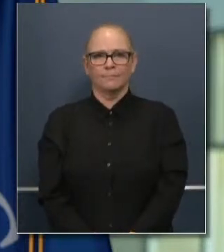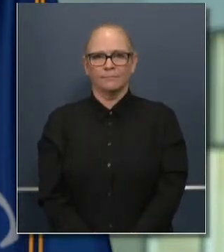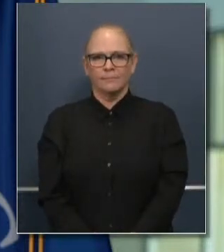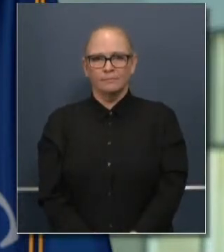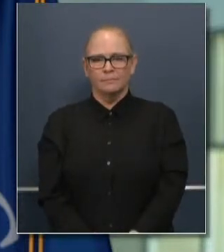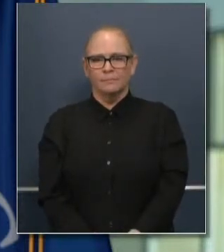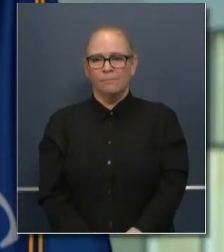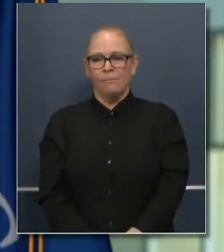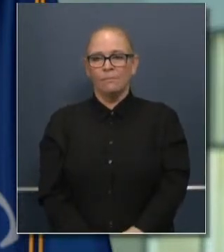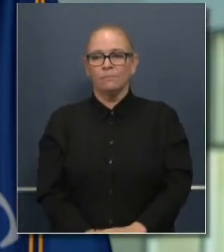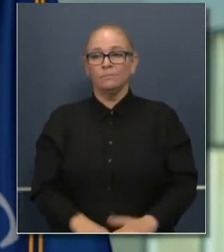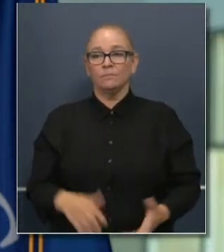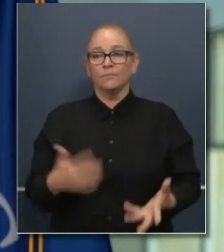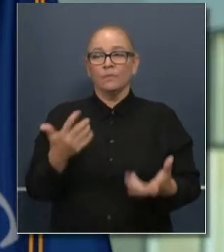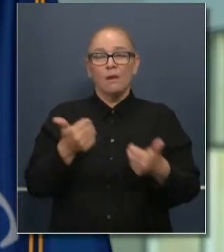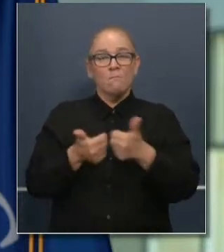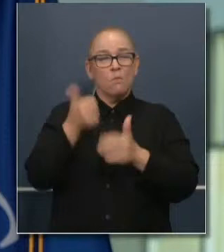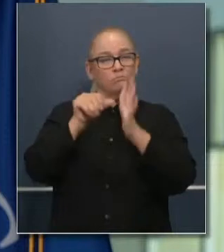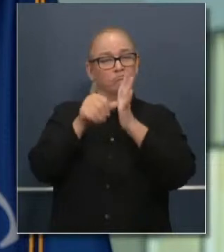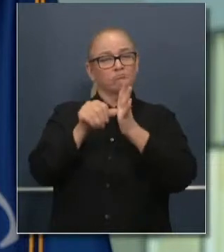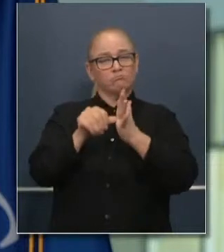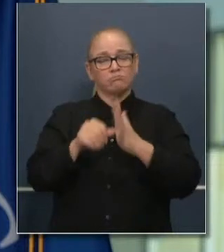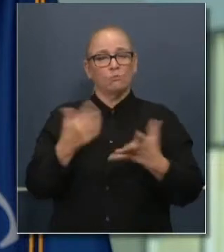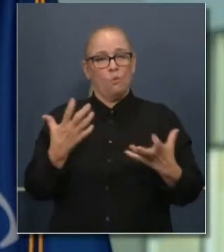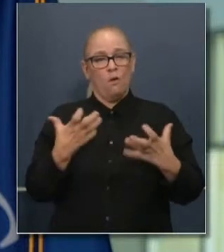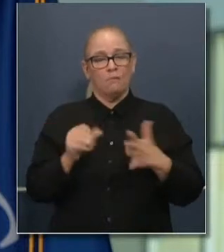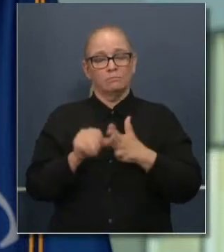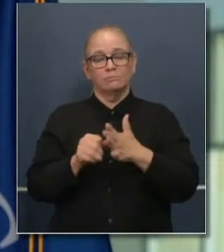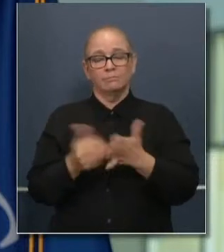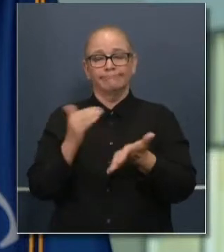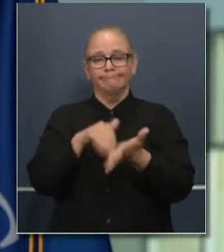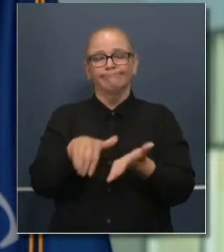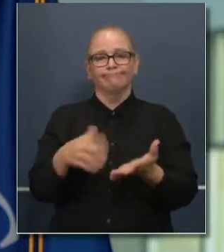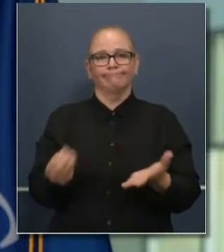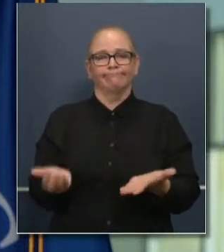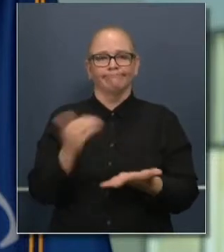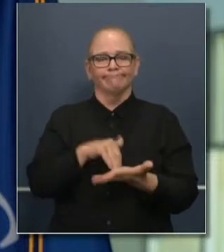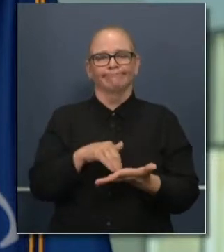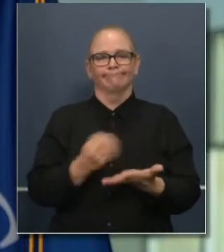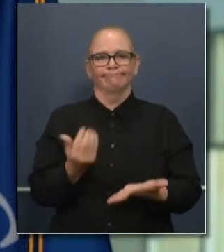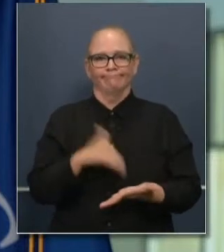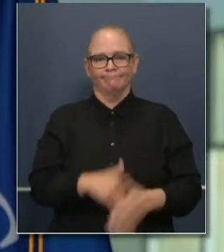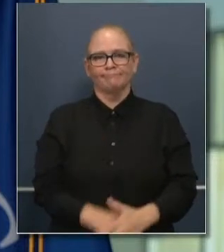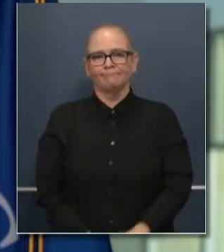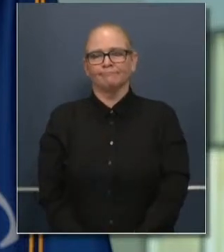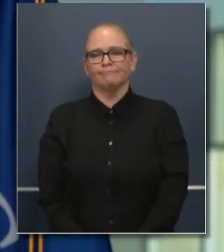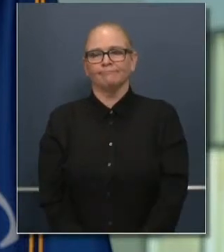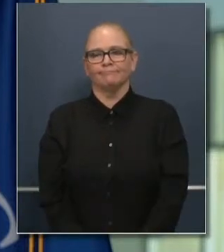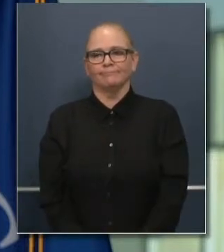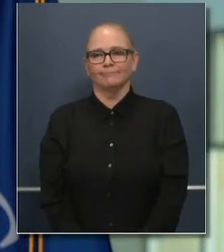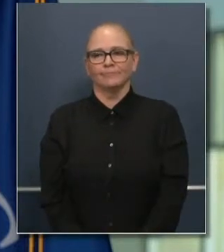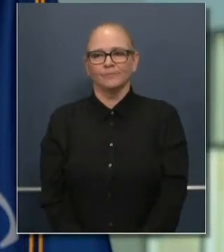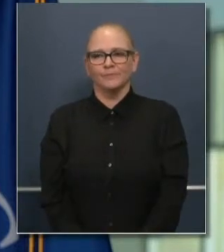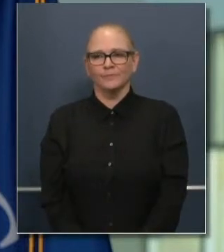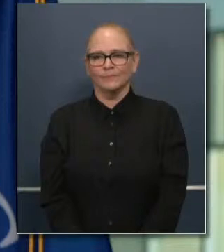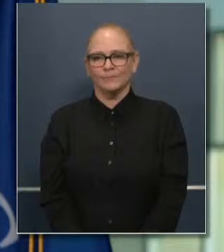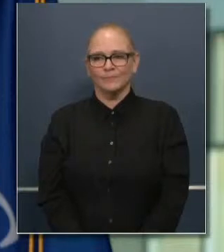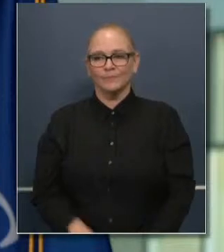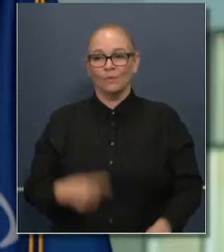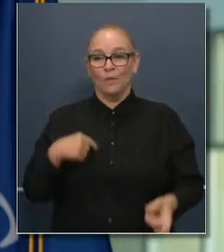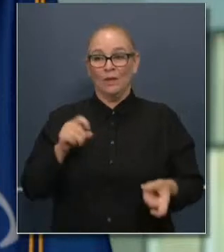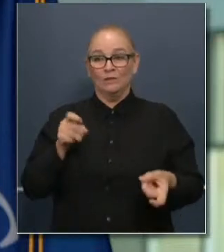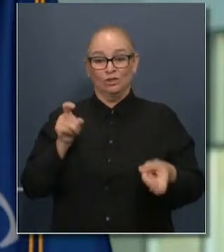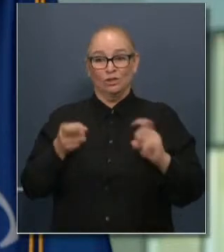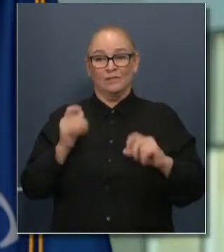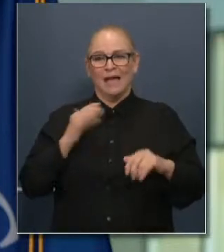on the last number of months, I've made this comment in the past, is that when we began to modify our stay-at-home orders, we